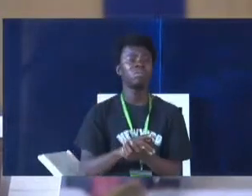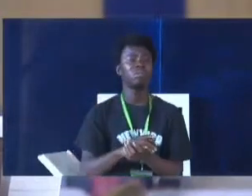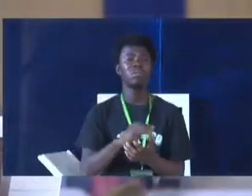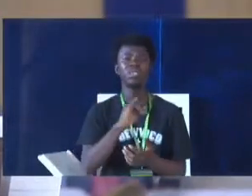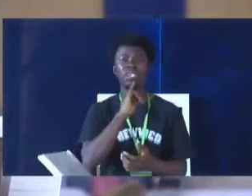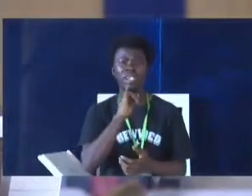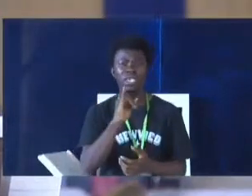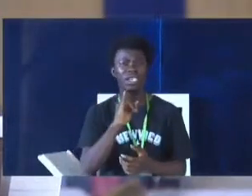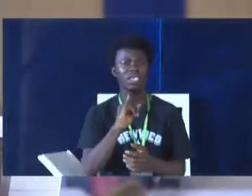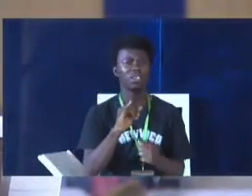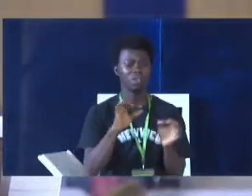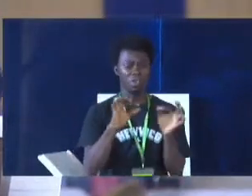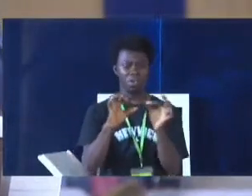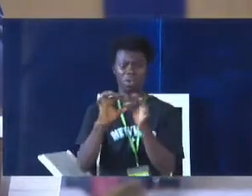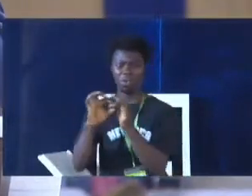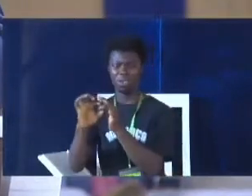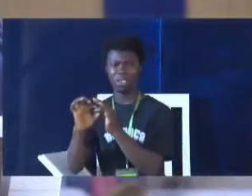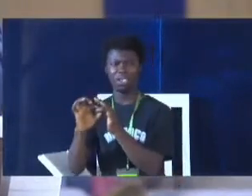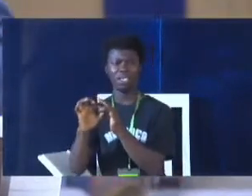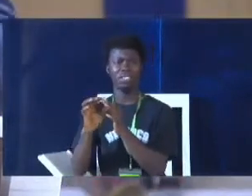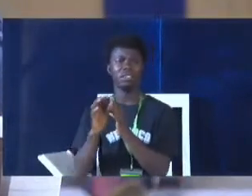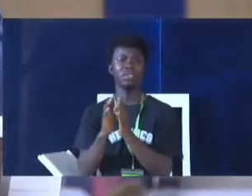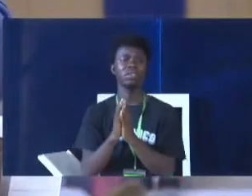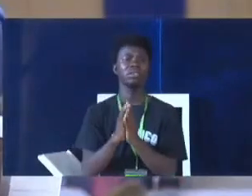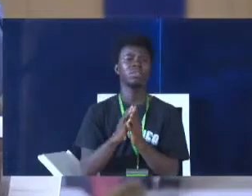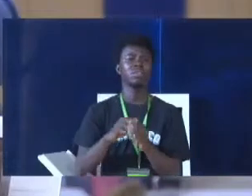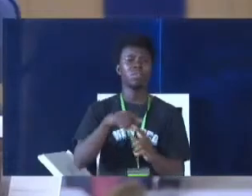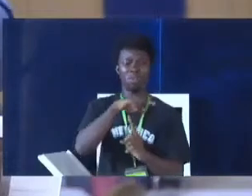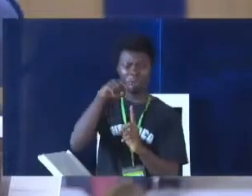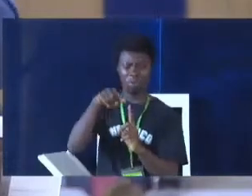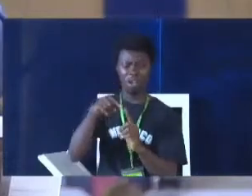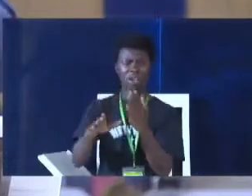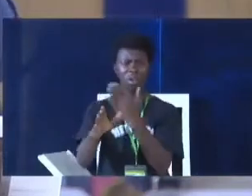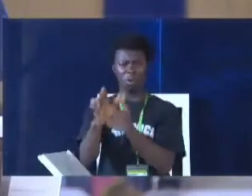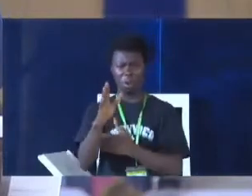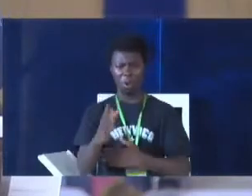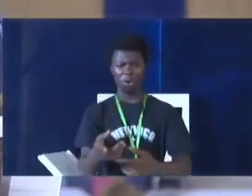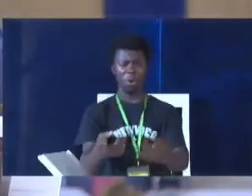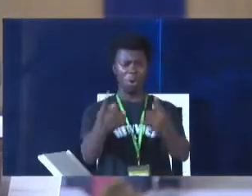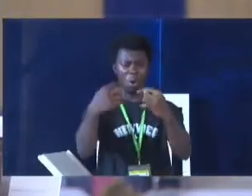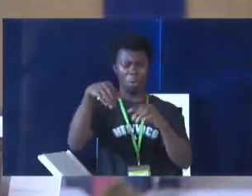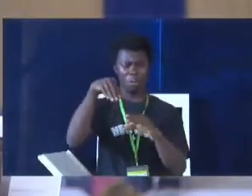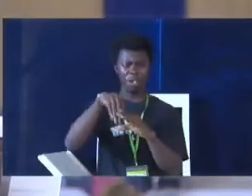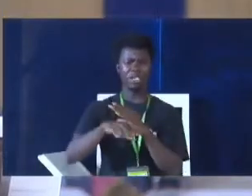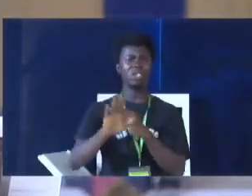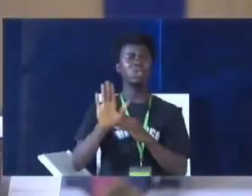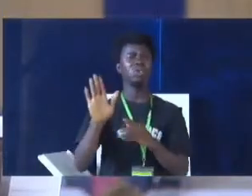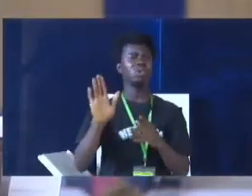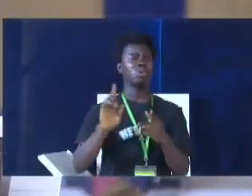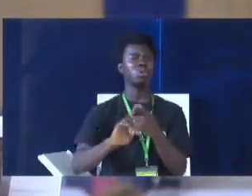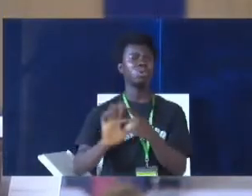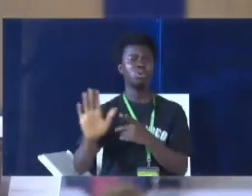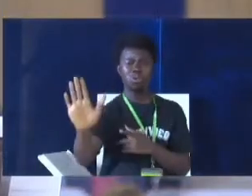is contacted when God steps into one's affairs.